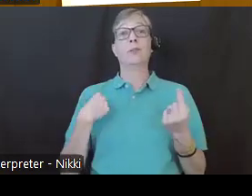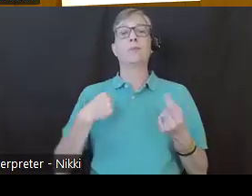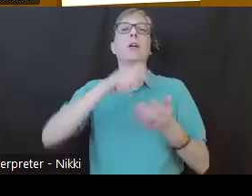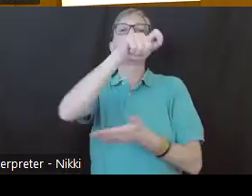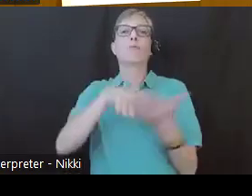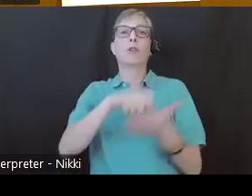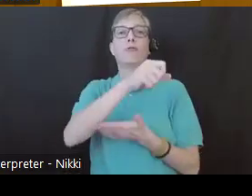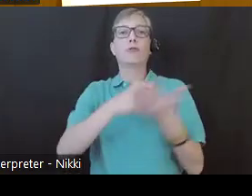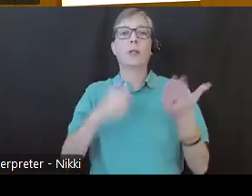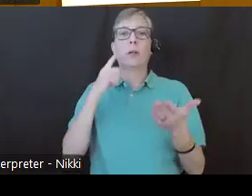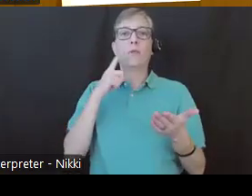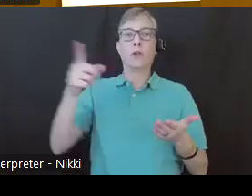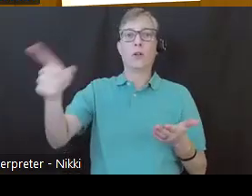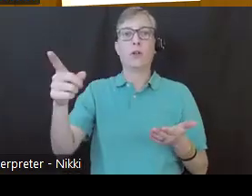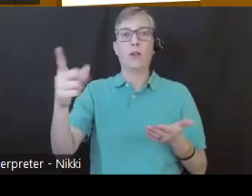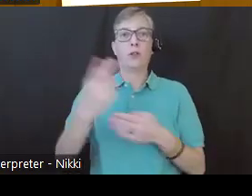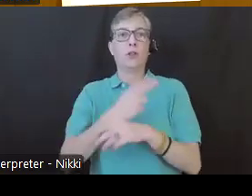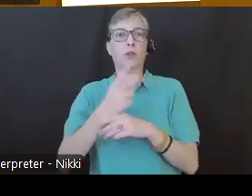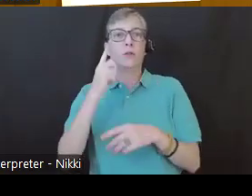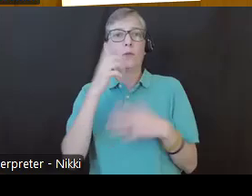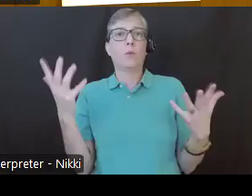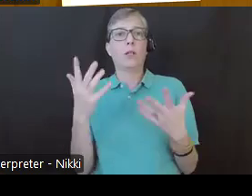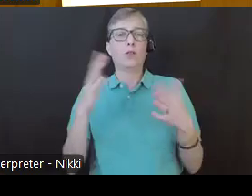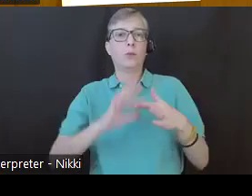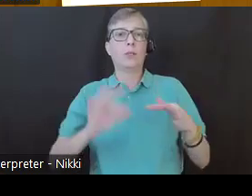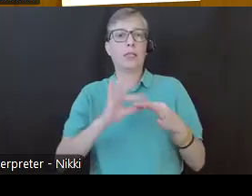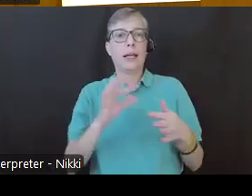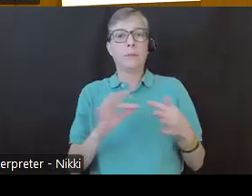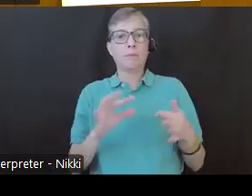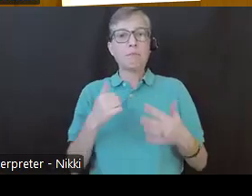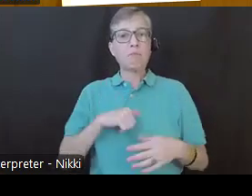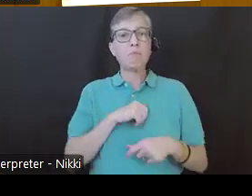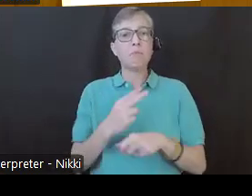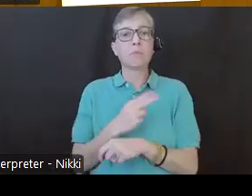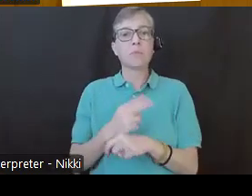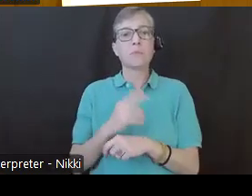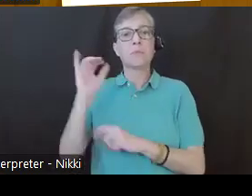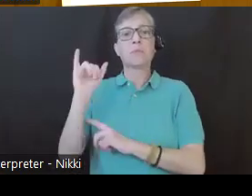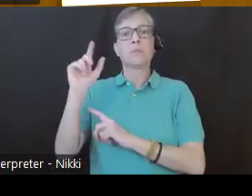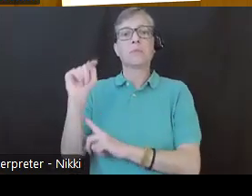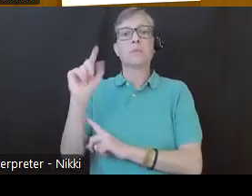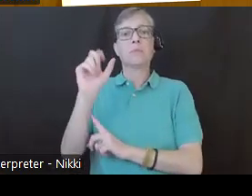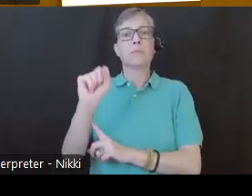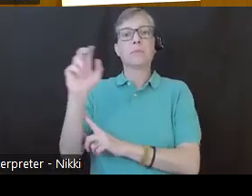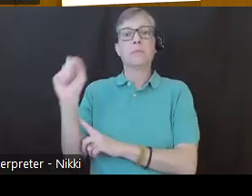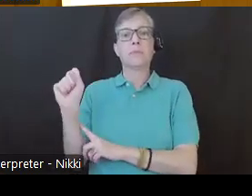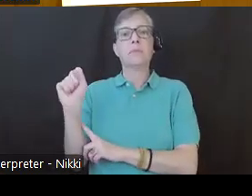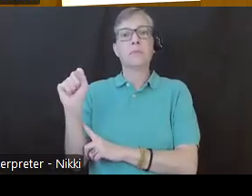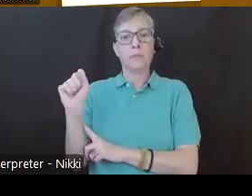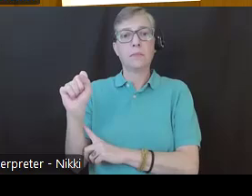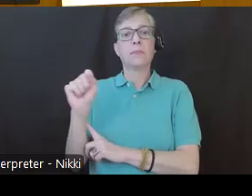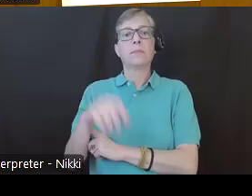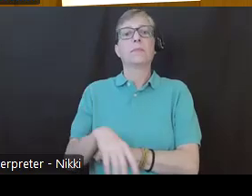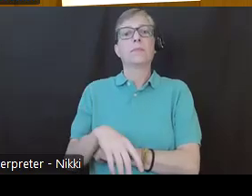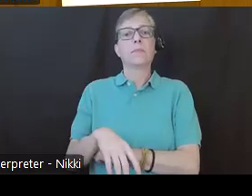injured trauma survivor screen, the ITSS, the 9-item, and she's excellent. And it's a nice pipeline, so now